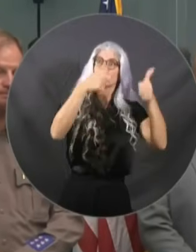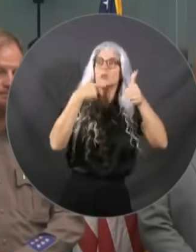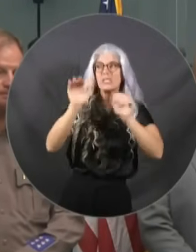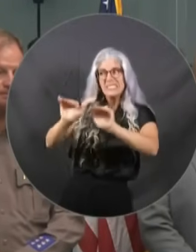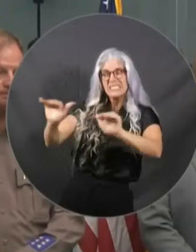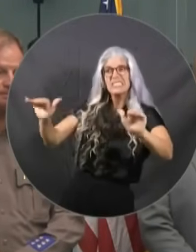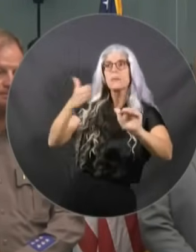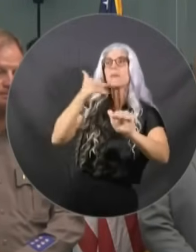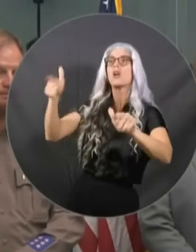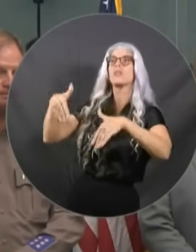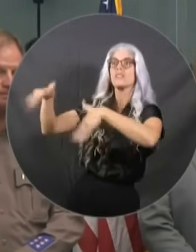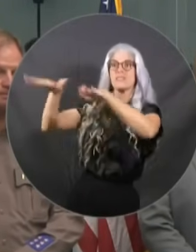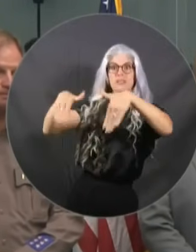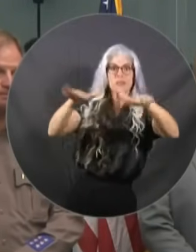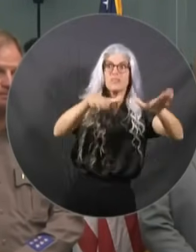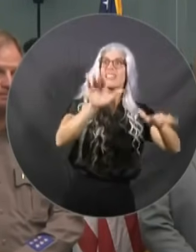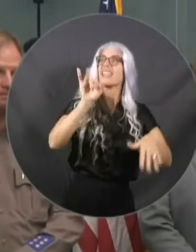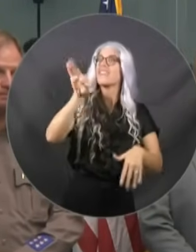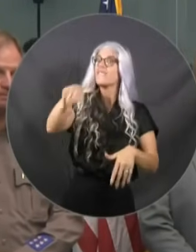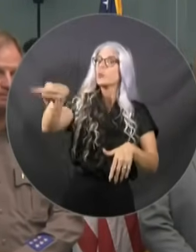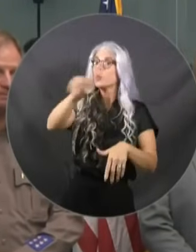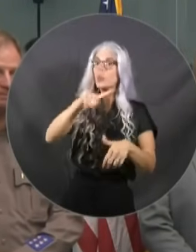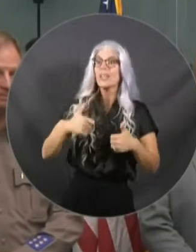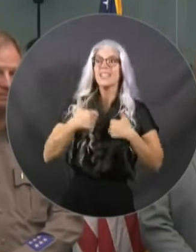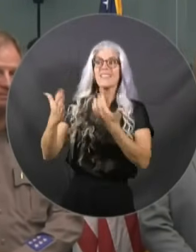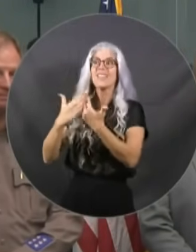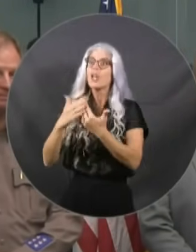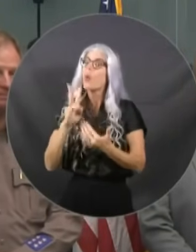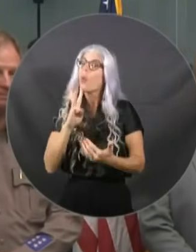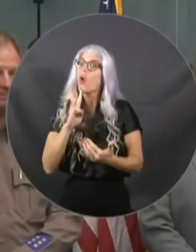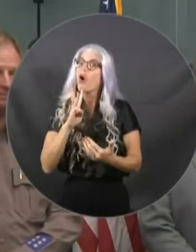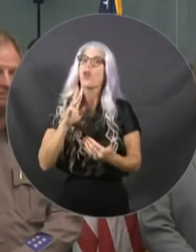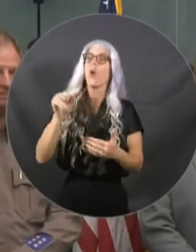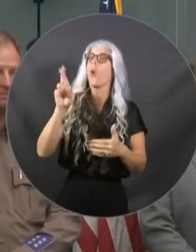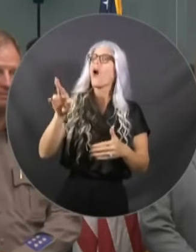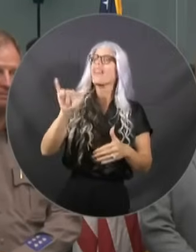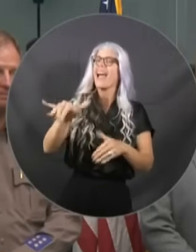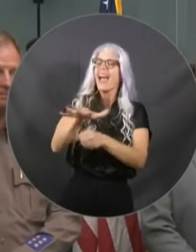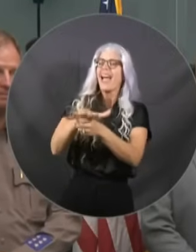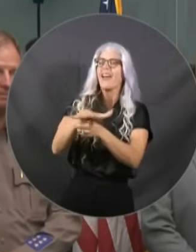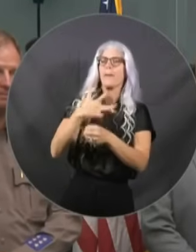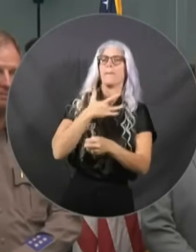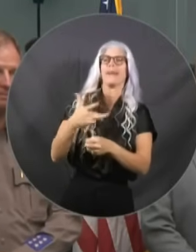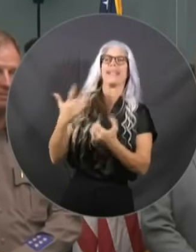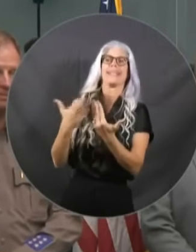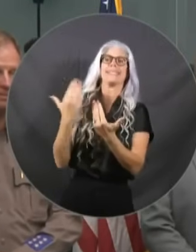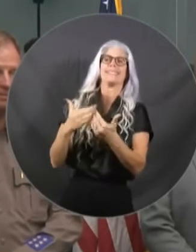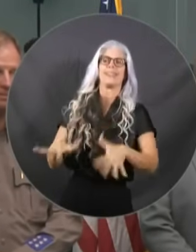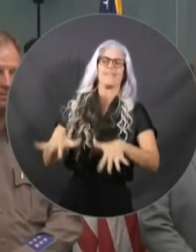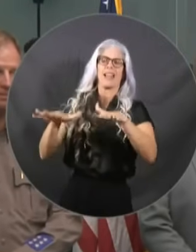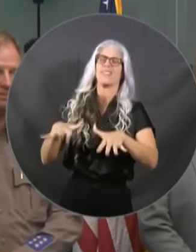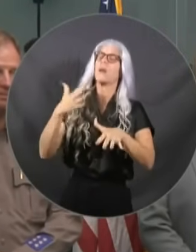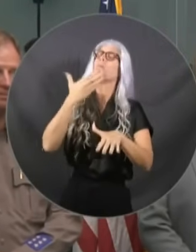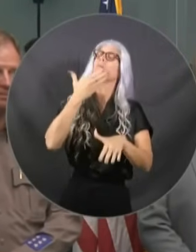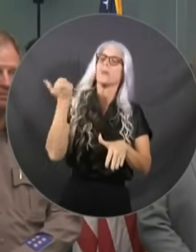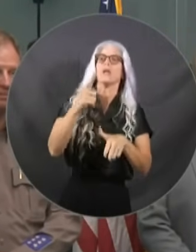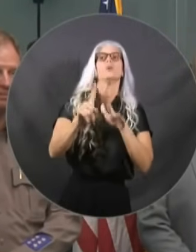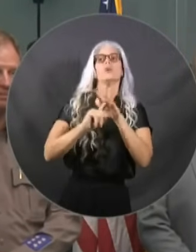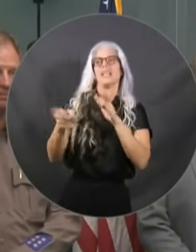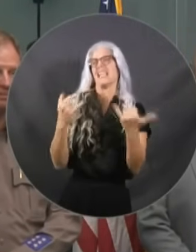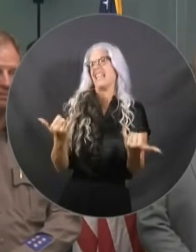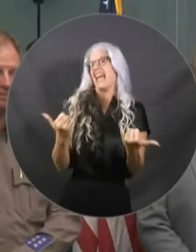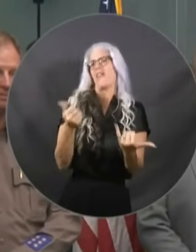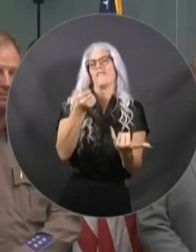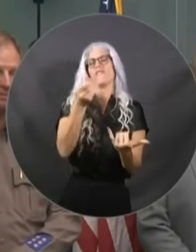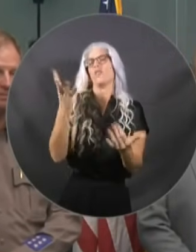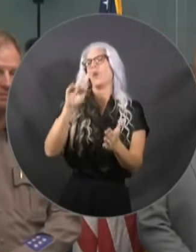area in that Big Bend region, now's the time to do it. You still have a little bit more time. If you wait much longer, by the time we get in further